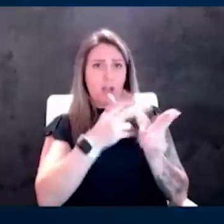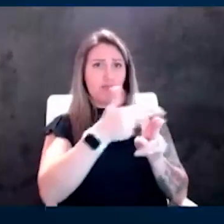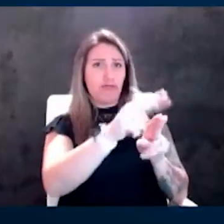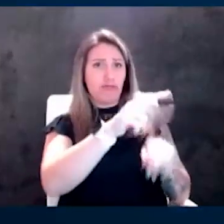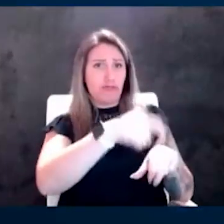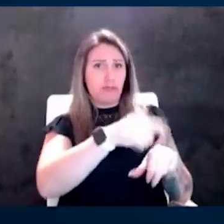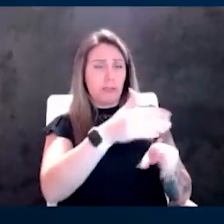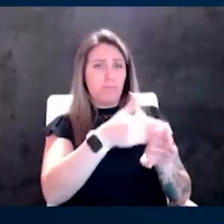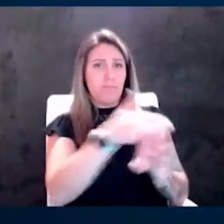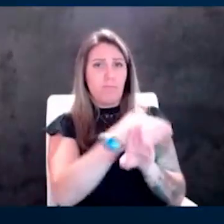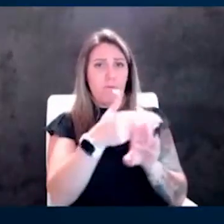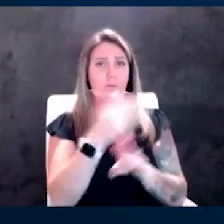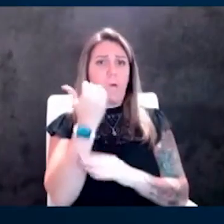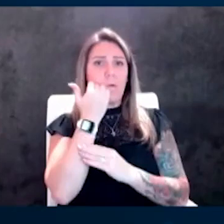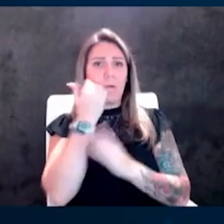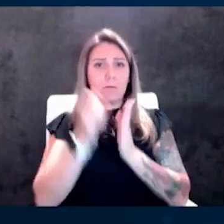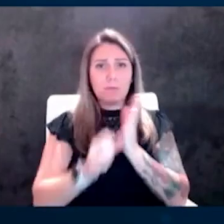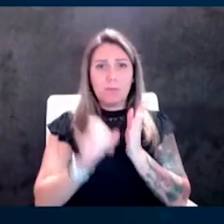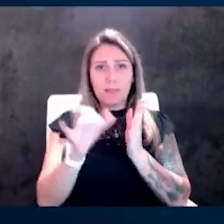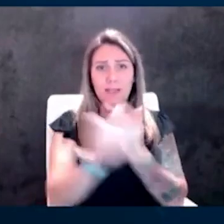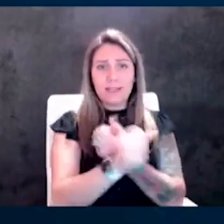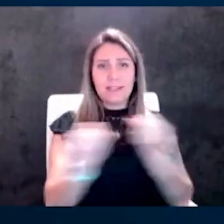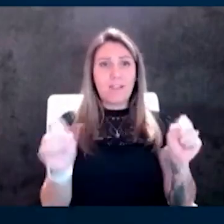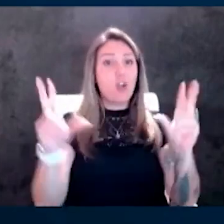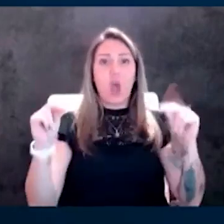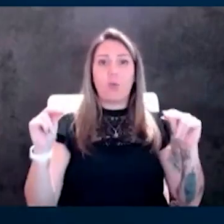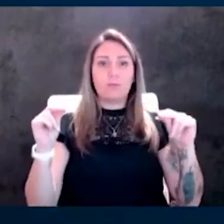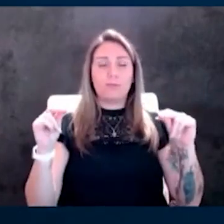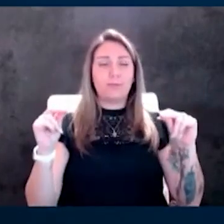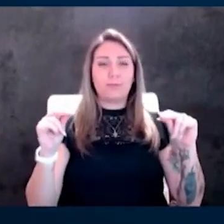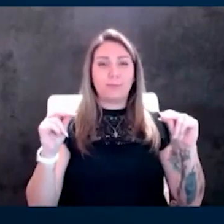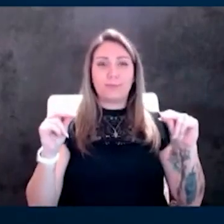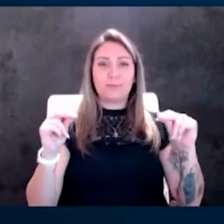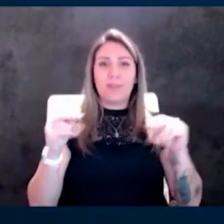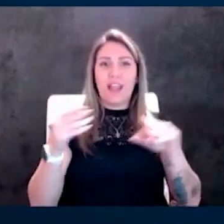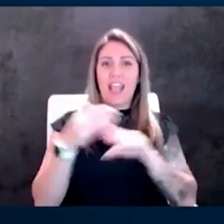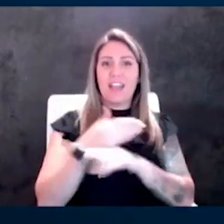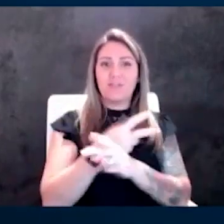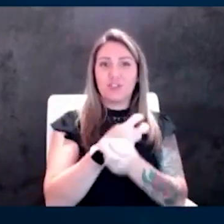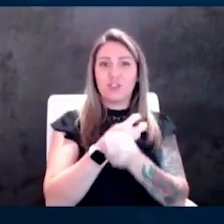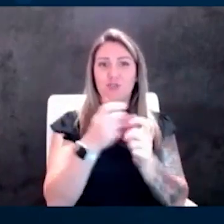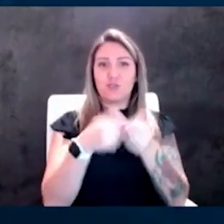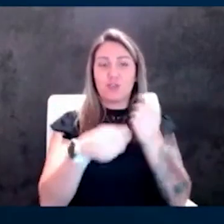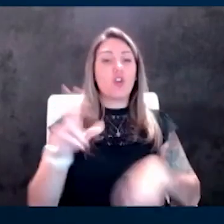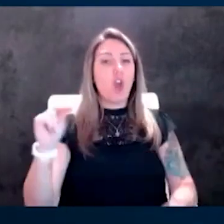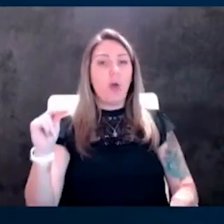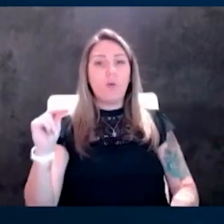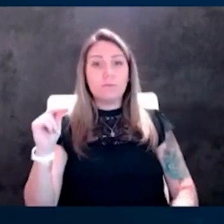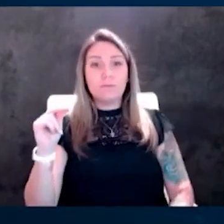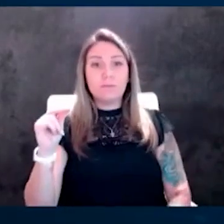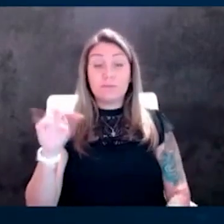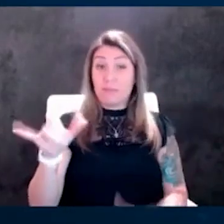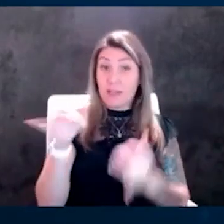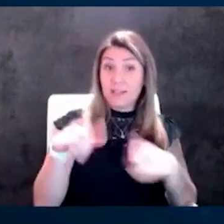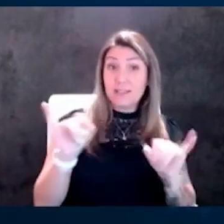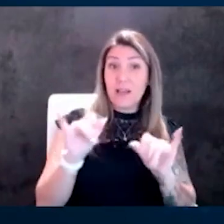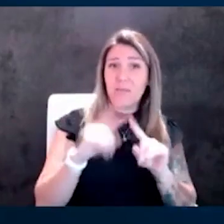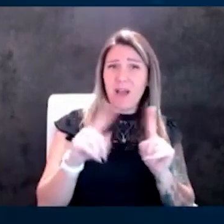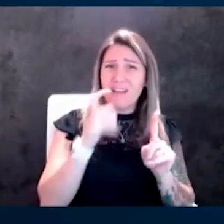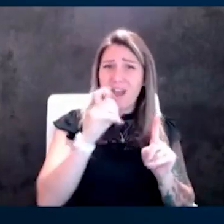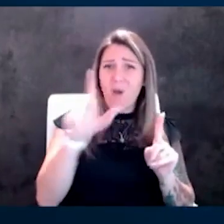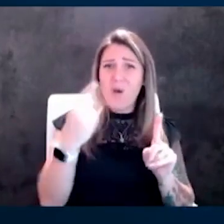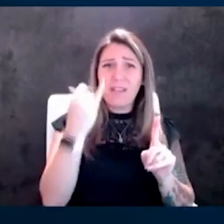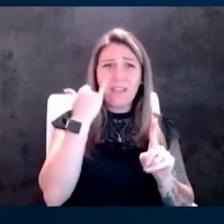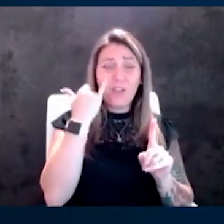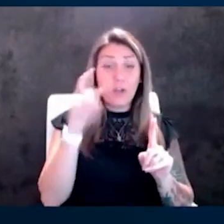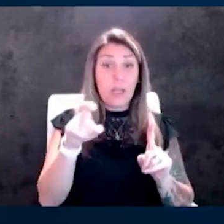procedures? Is that safe? What about after joint replacement? That is common. Well, yeah, but not unless you need them. There are times when you need them,